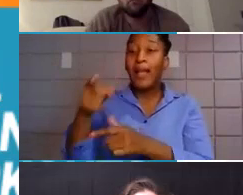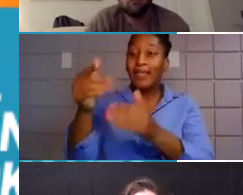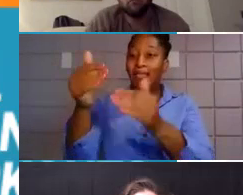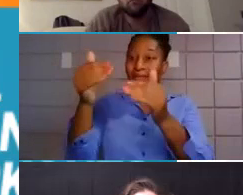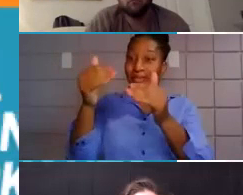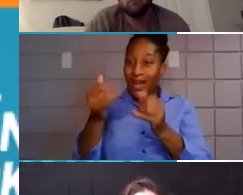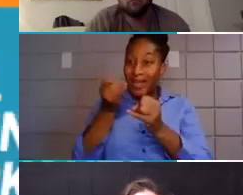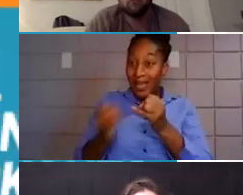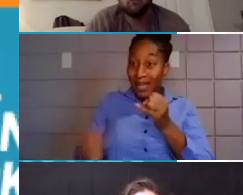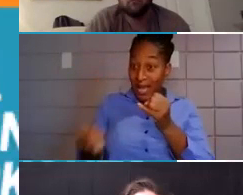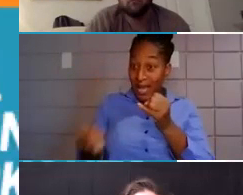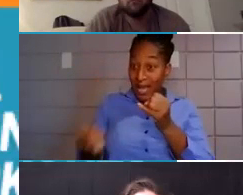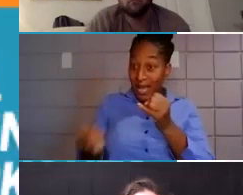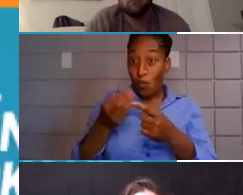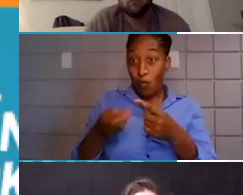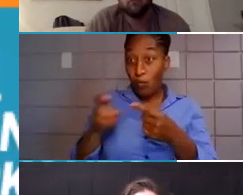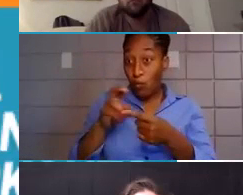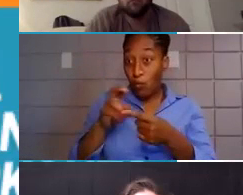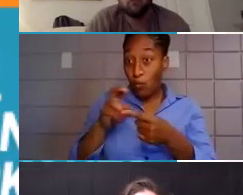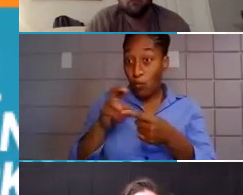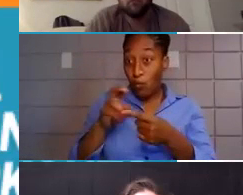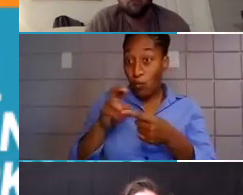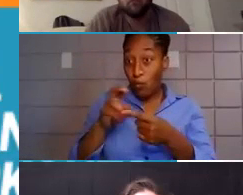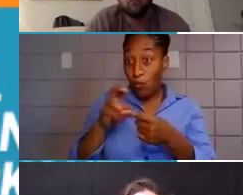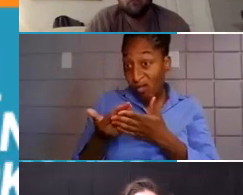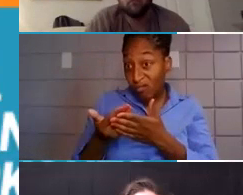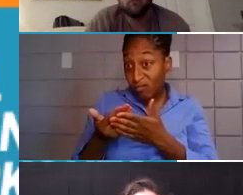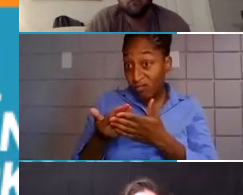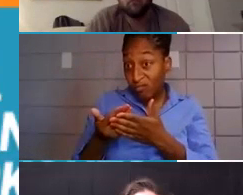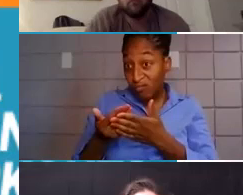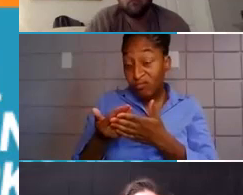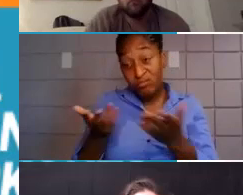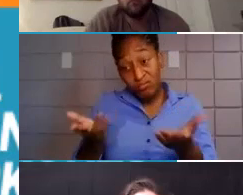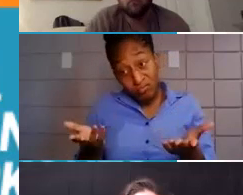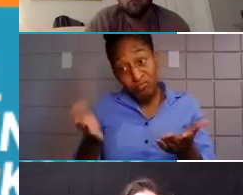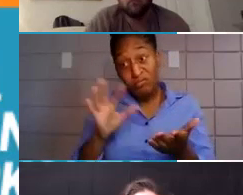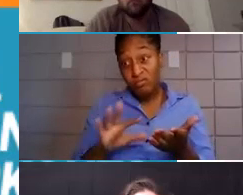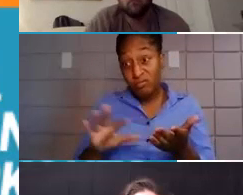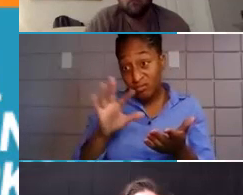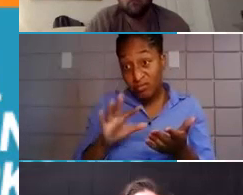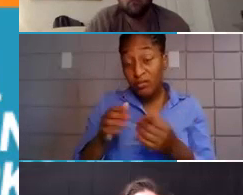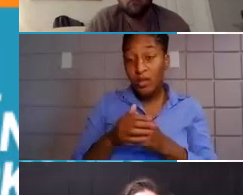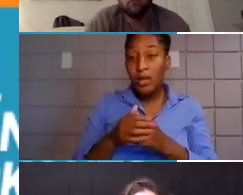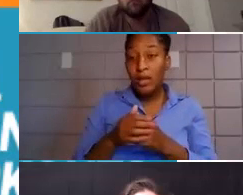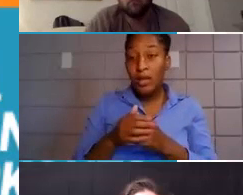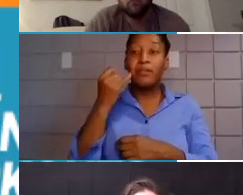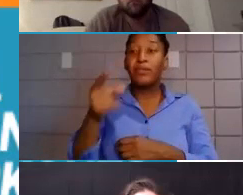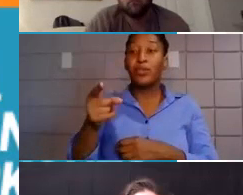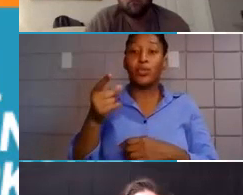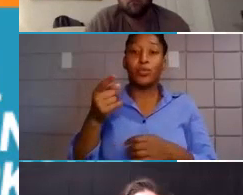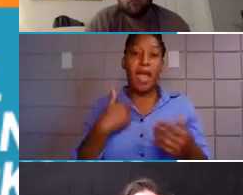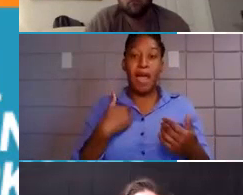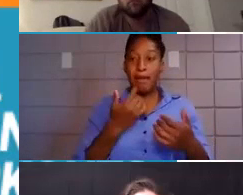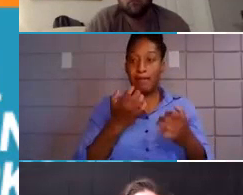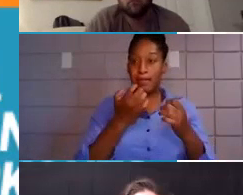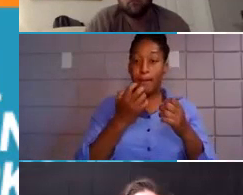that would be to me being a bit picky. Okay. Now, if you did this problem and you said